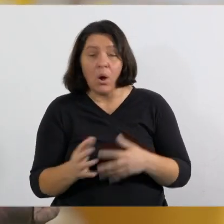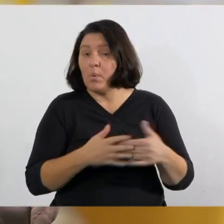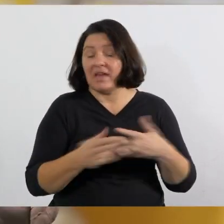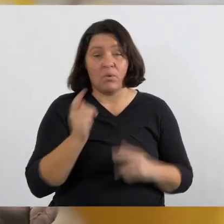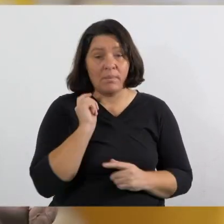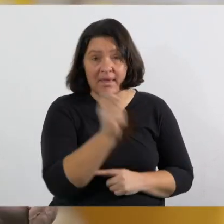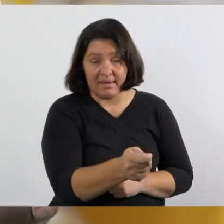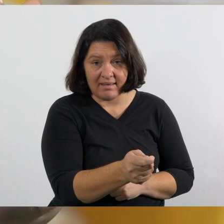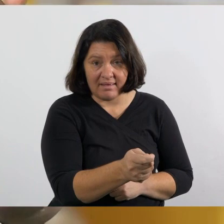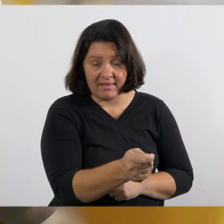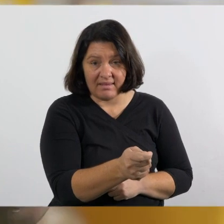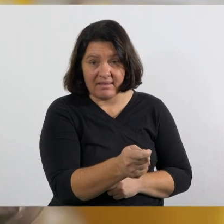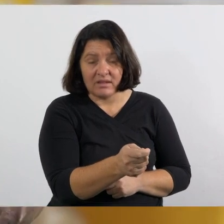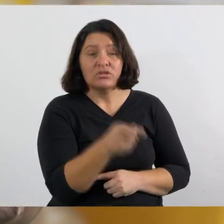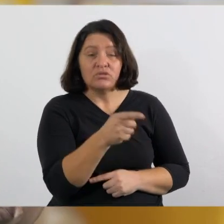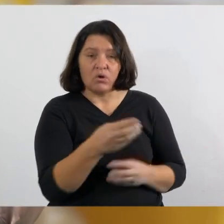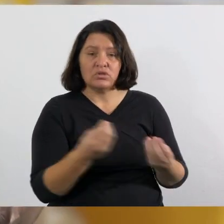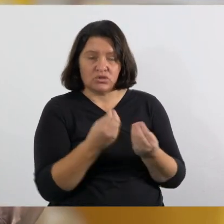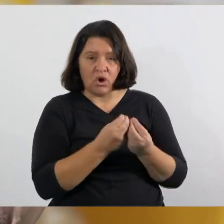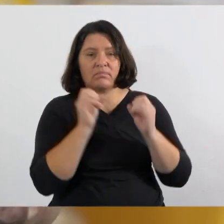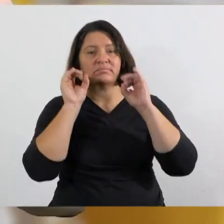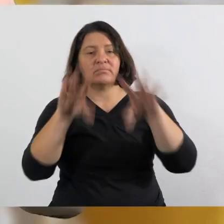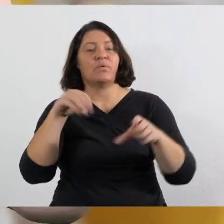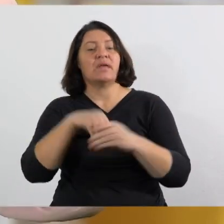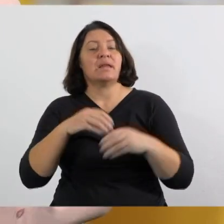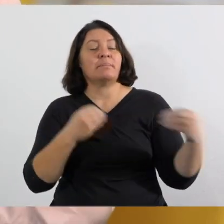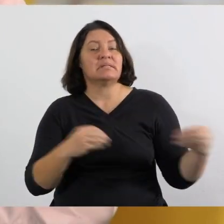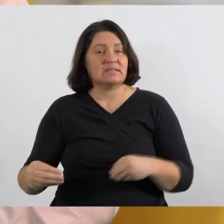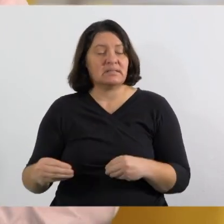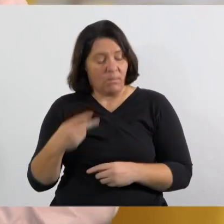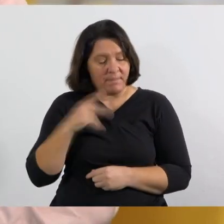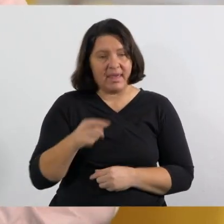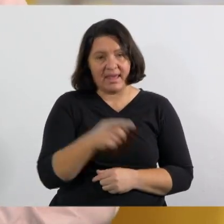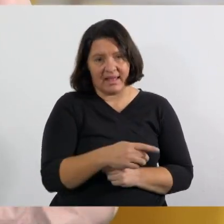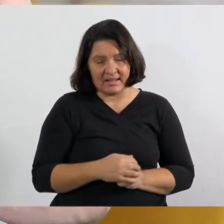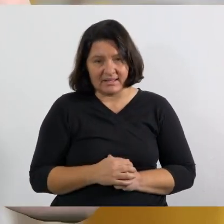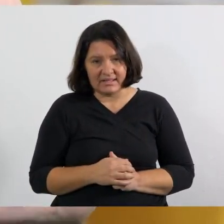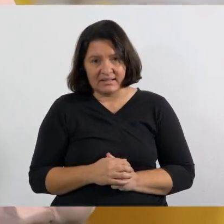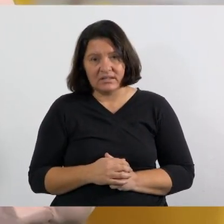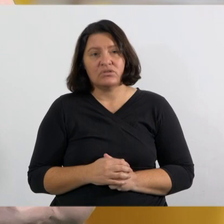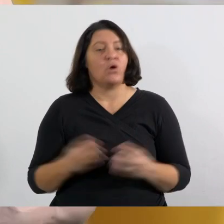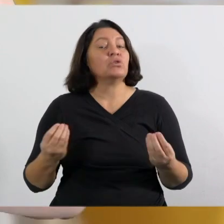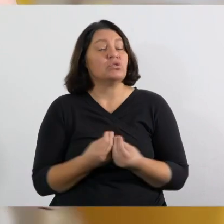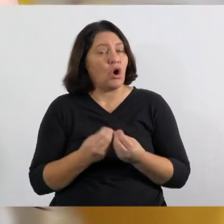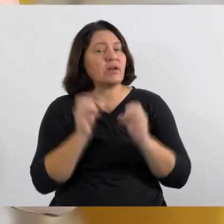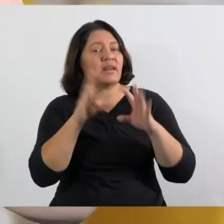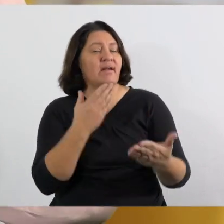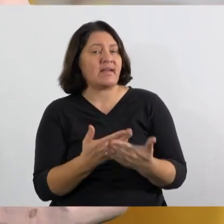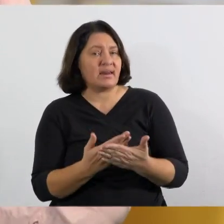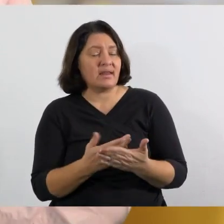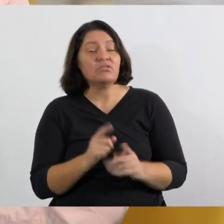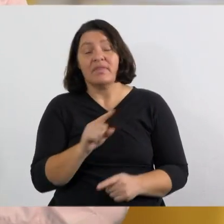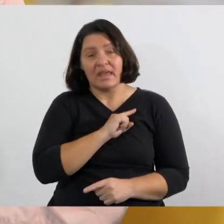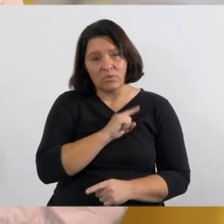pay to have the stock delivered in the business, we pay that in order to have the stock delivered. Therefore, we will